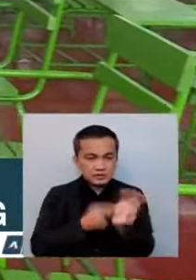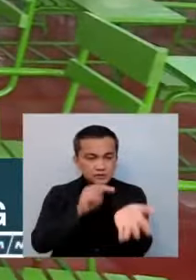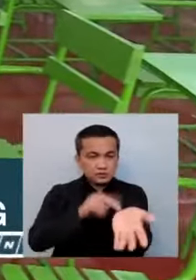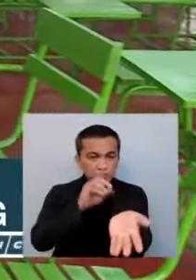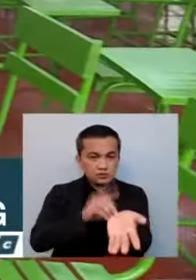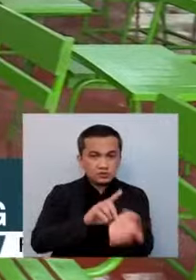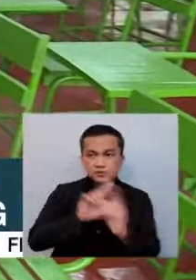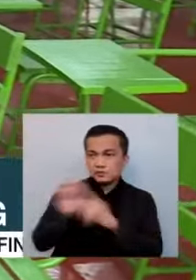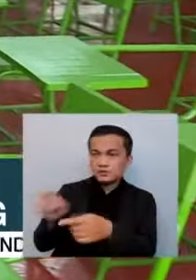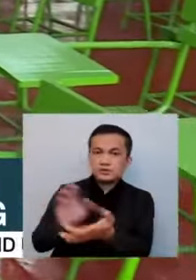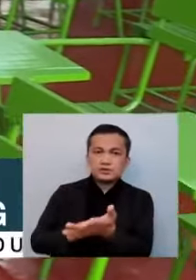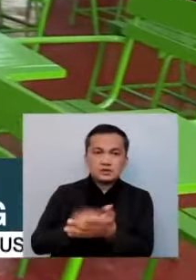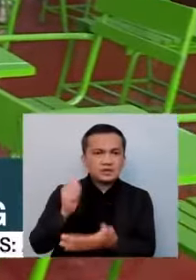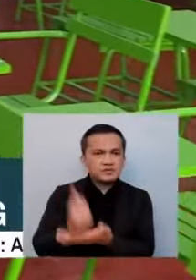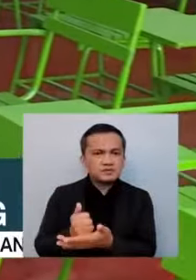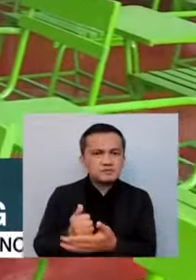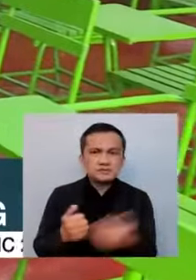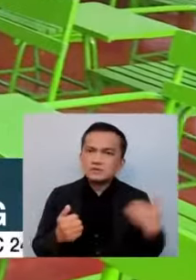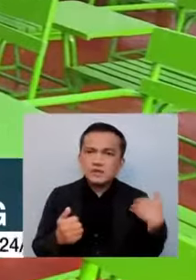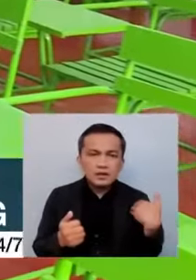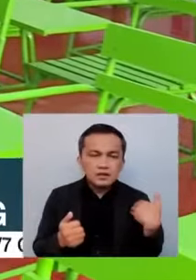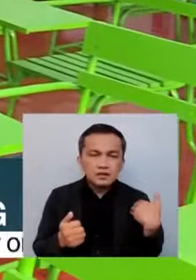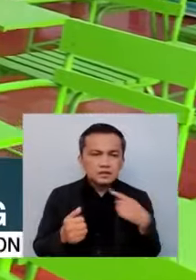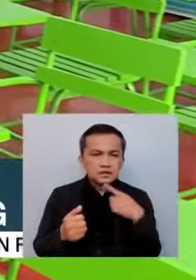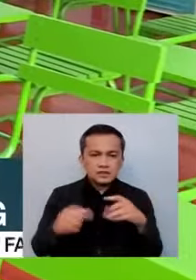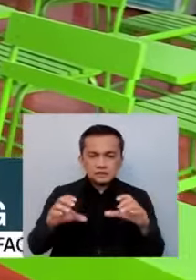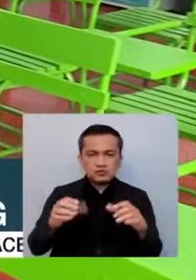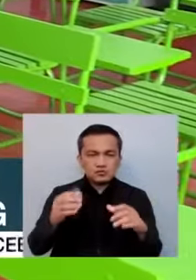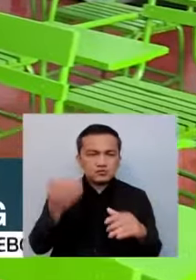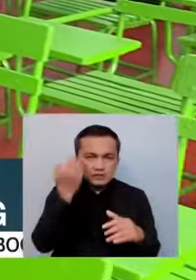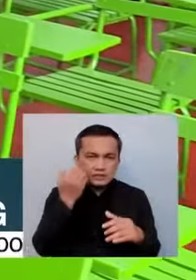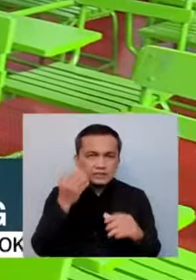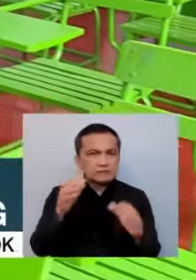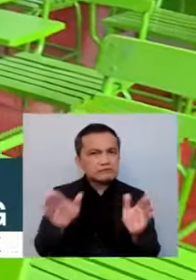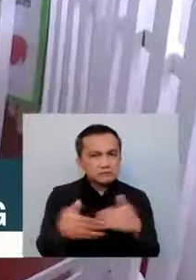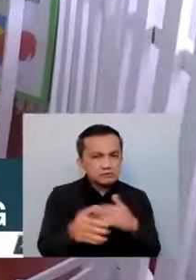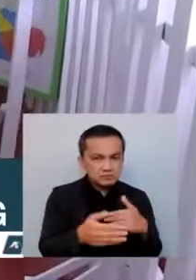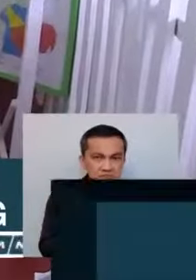has been approved or not. A classroom shortage could also be a problem.